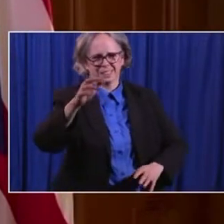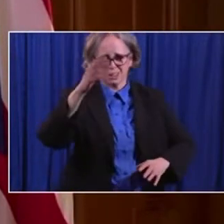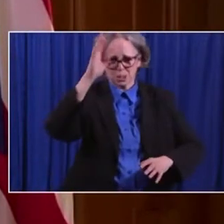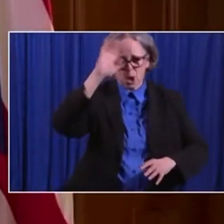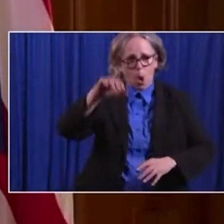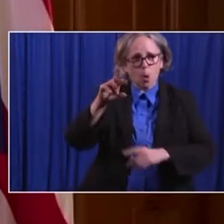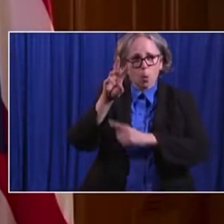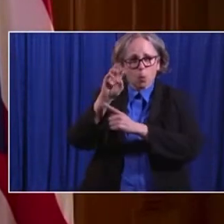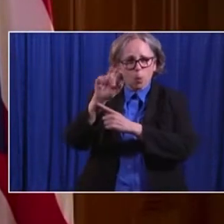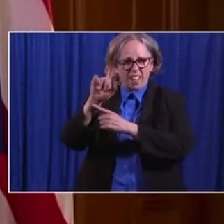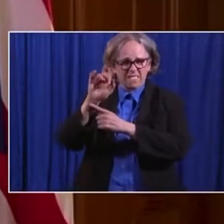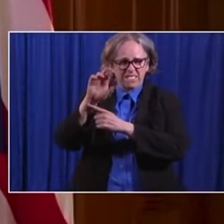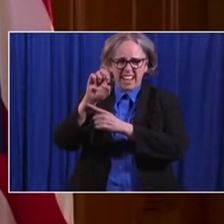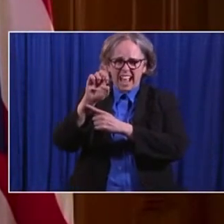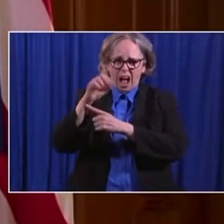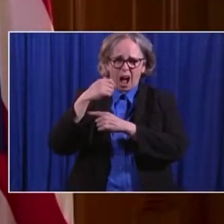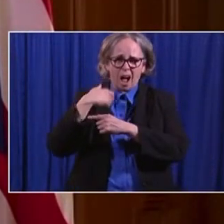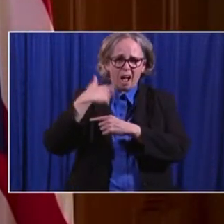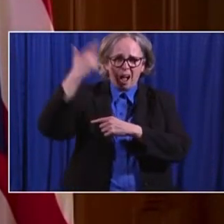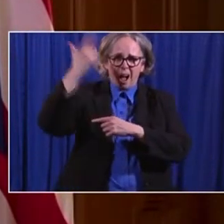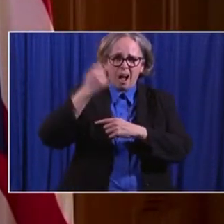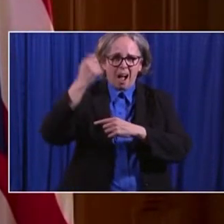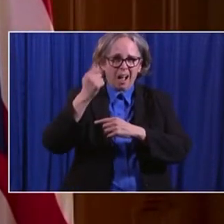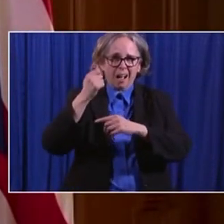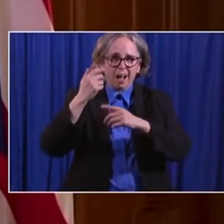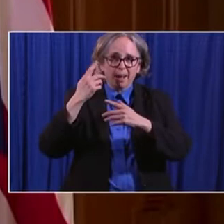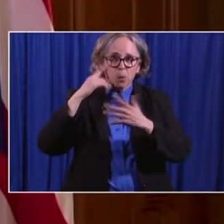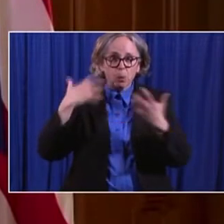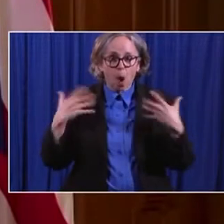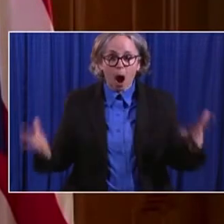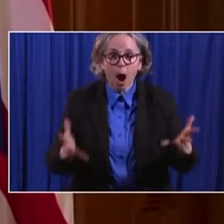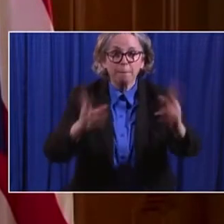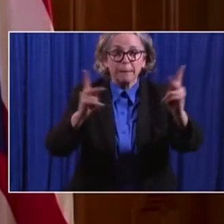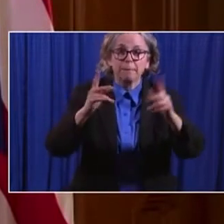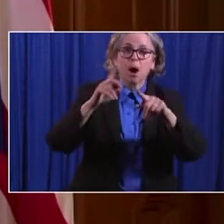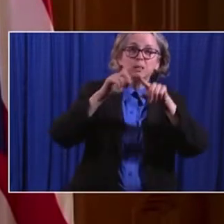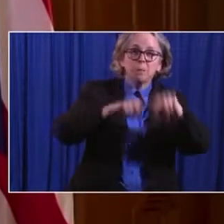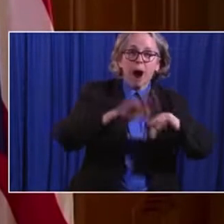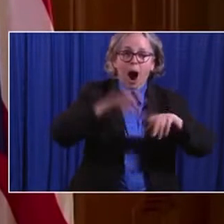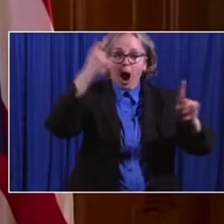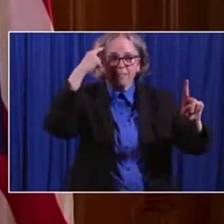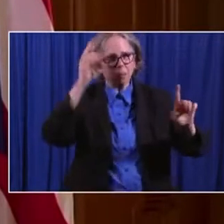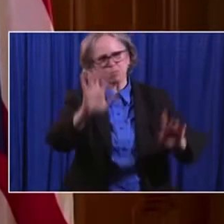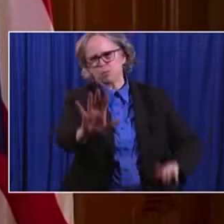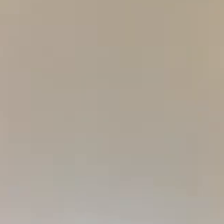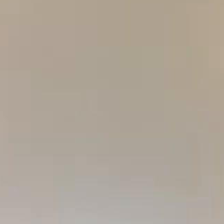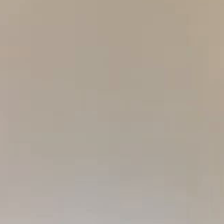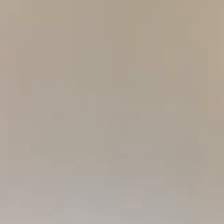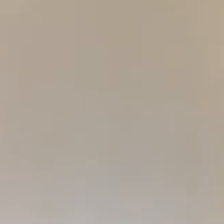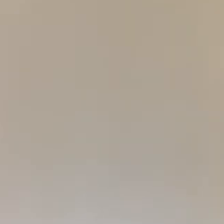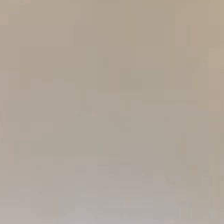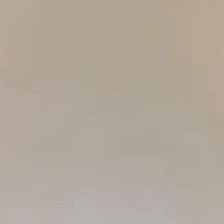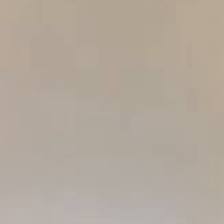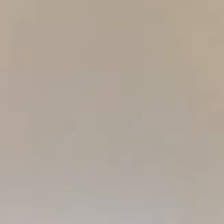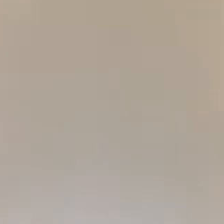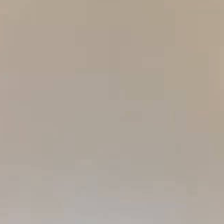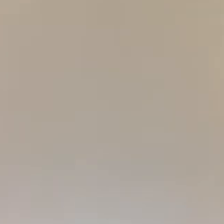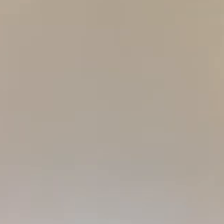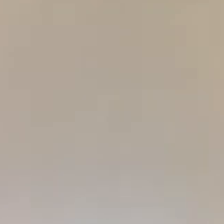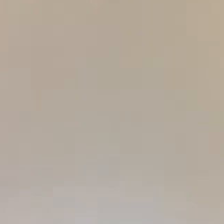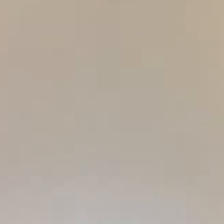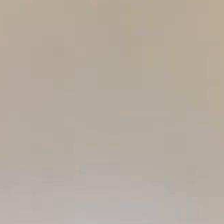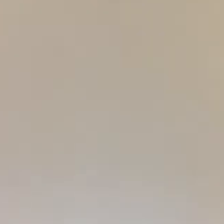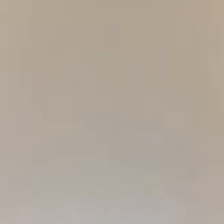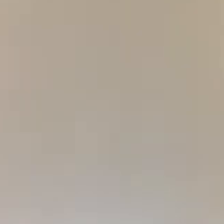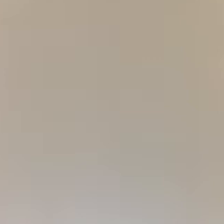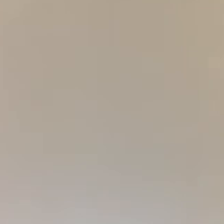mind. Keep in mind that, you know, I'm happy to have our lawyers take a look at this. And we re-asked